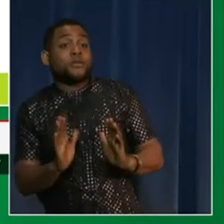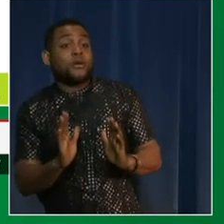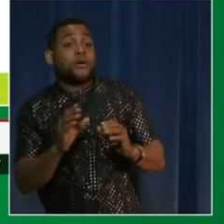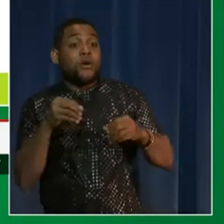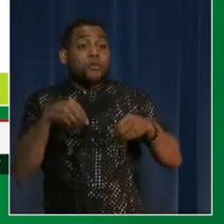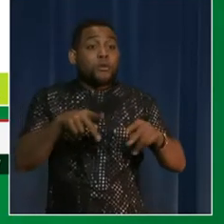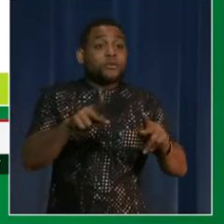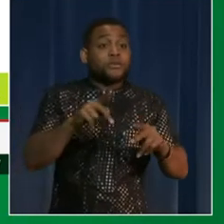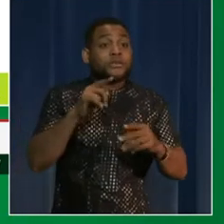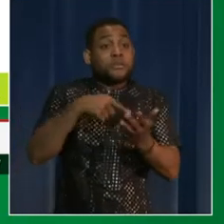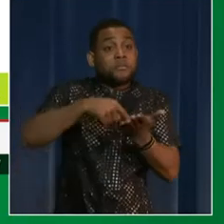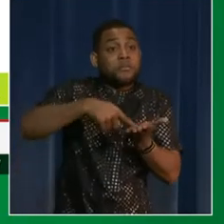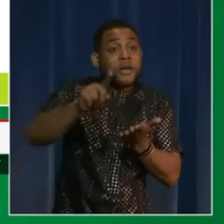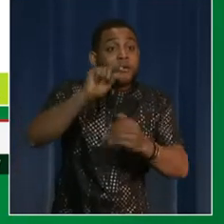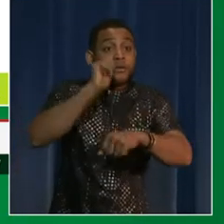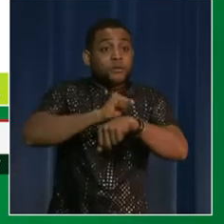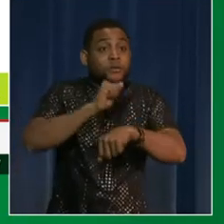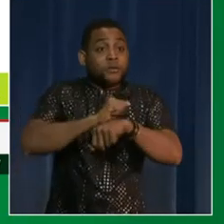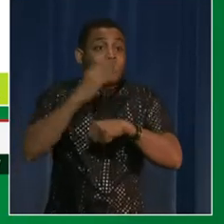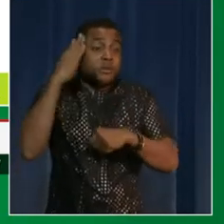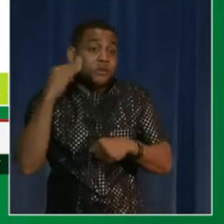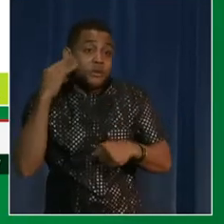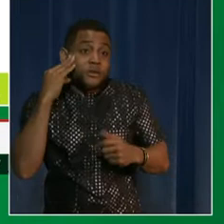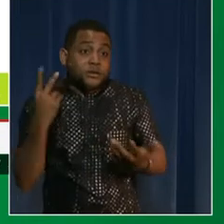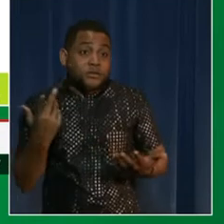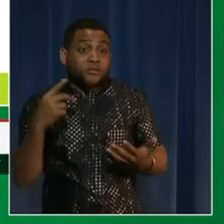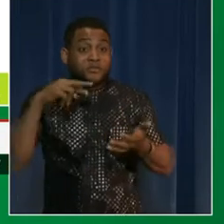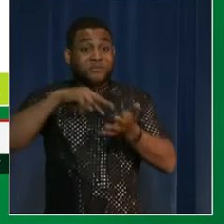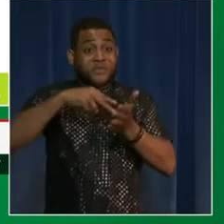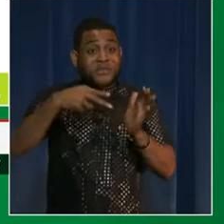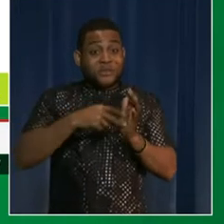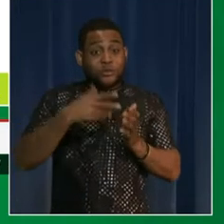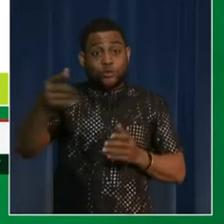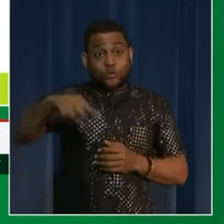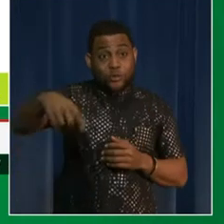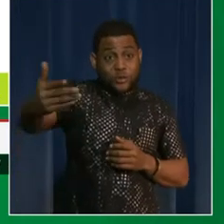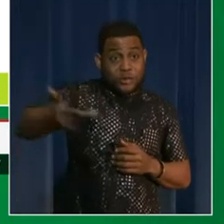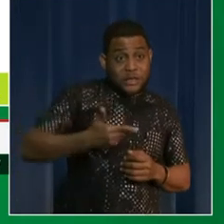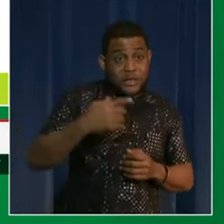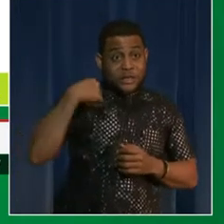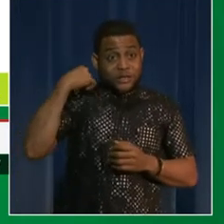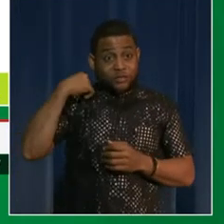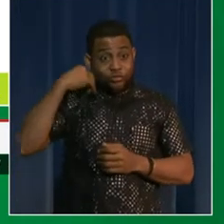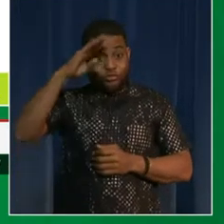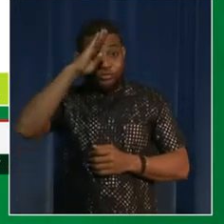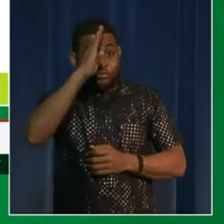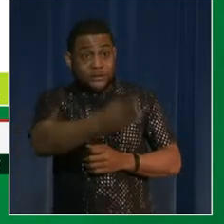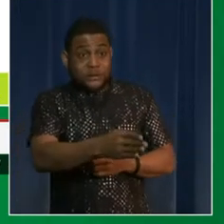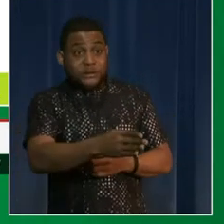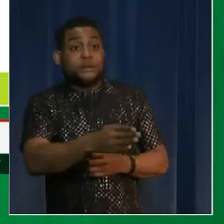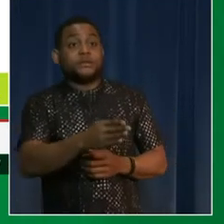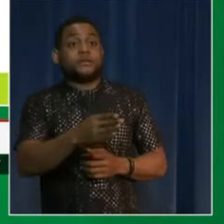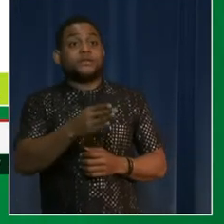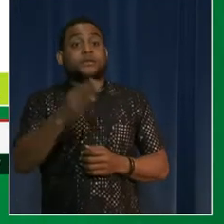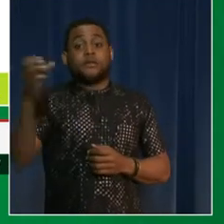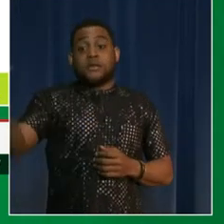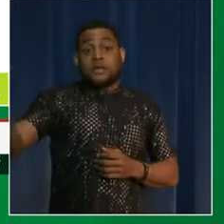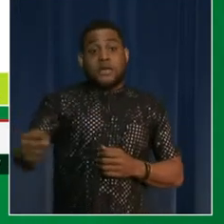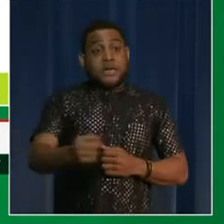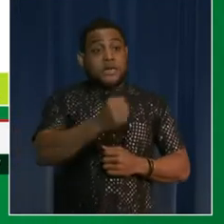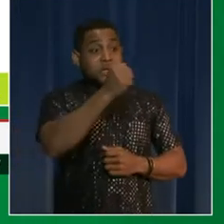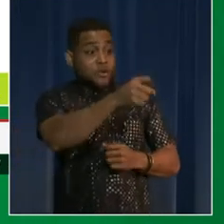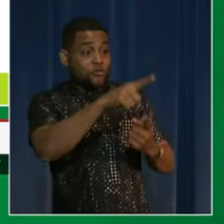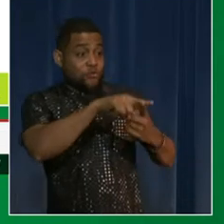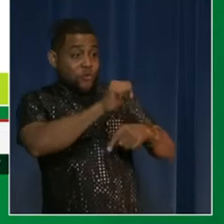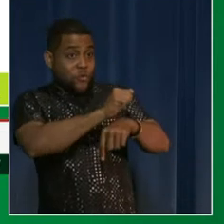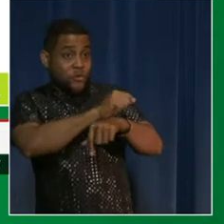paid work experience where an employer hires a candidate directly. 2, we are opening the doors